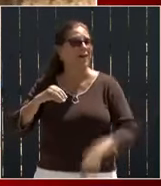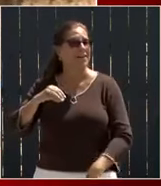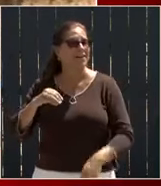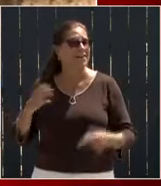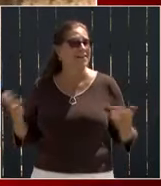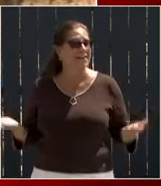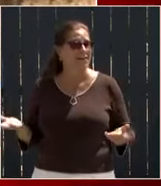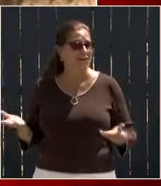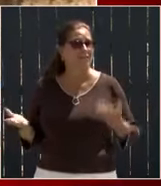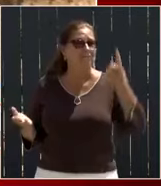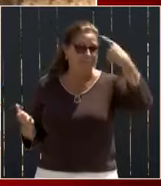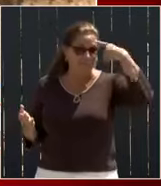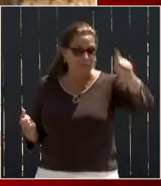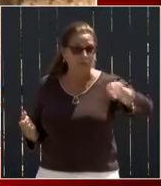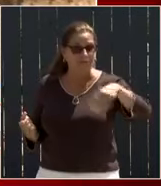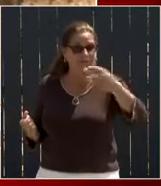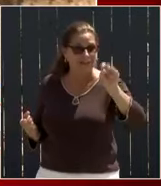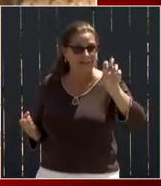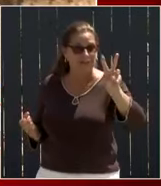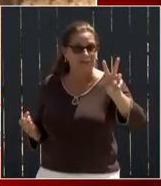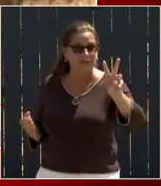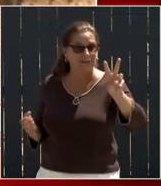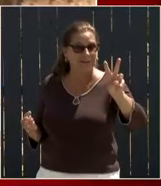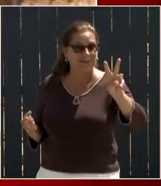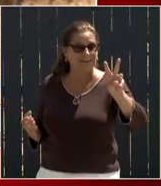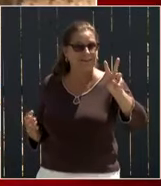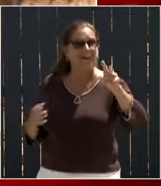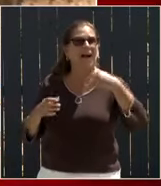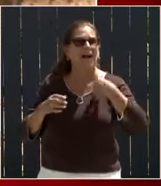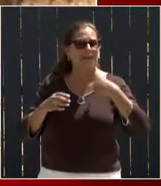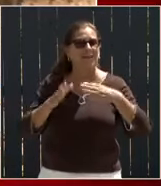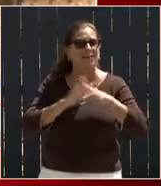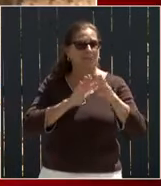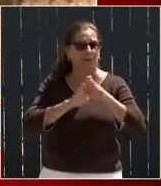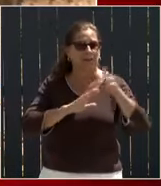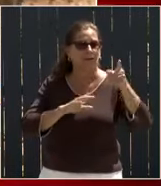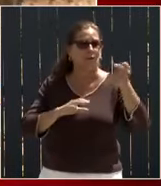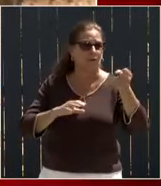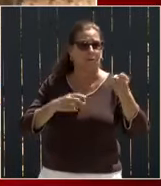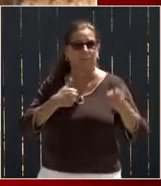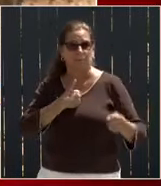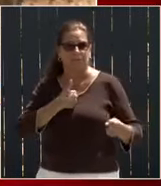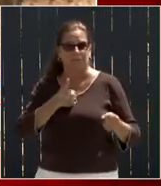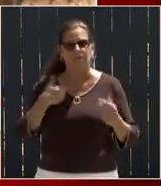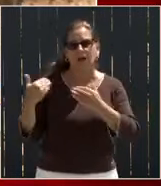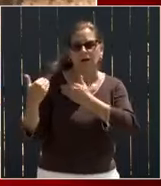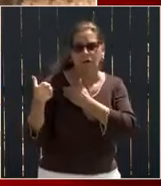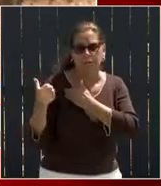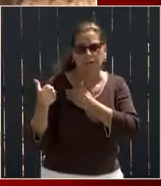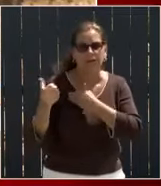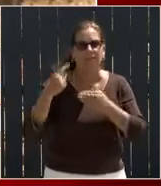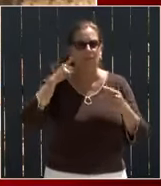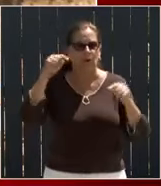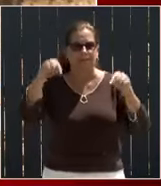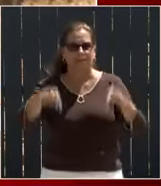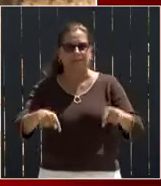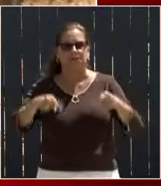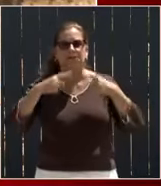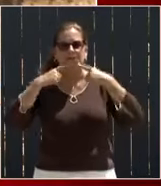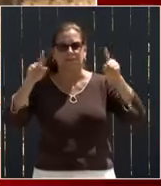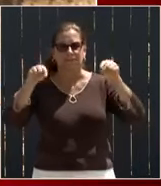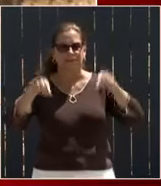we, the community, must hold the developers, city, and ourselves accountable for the success of this town center. This